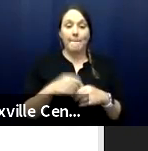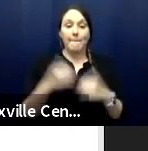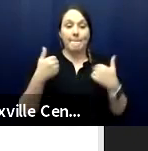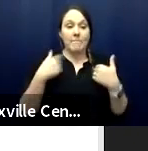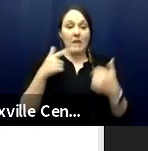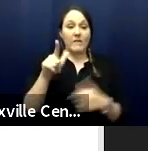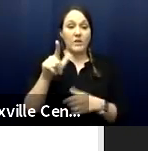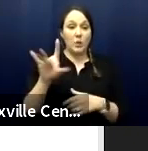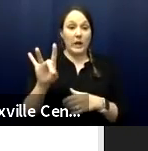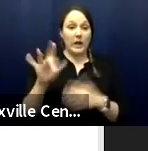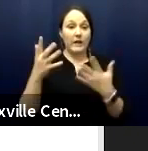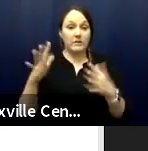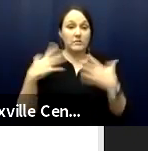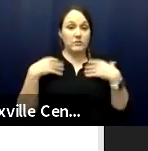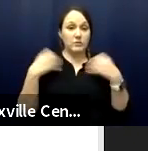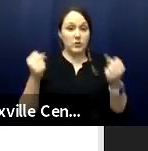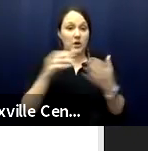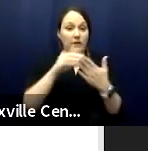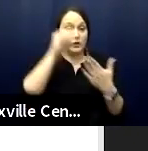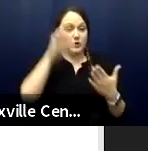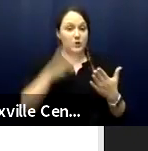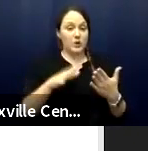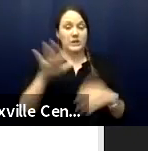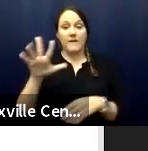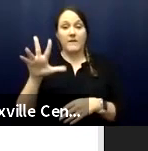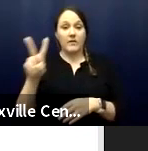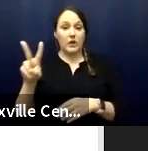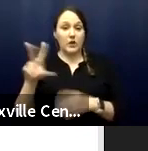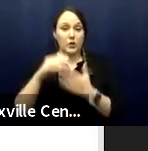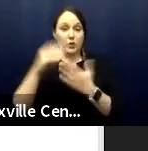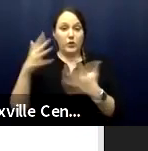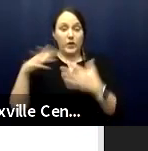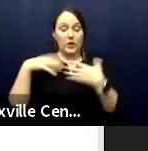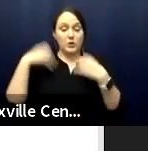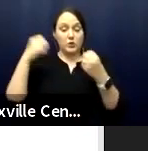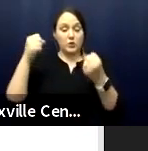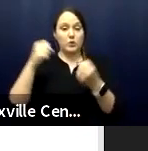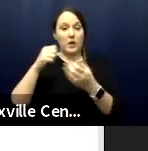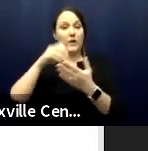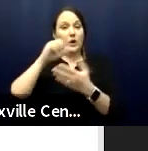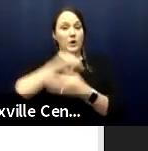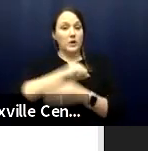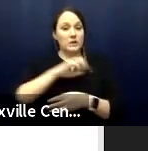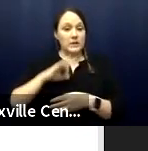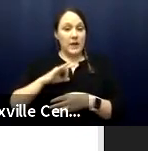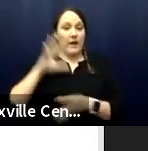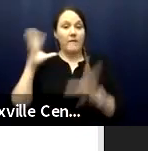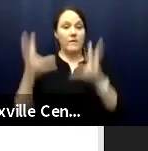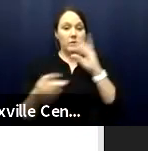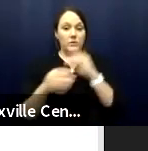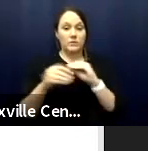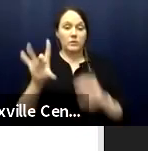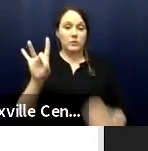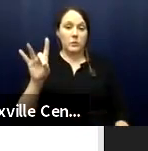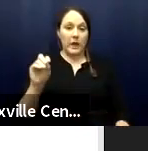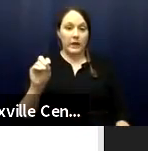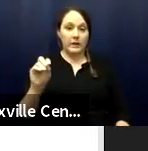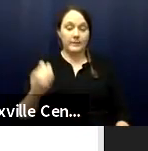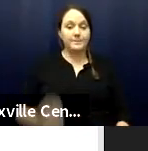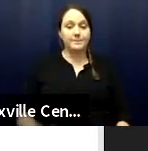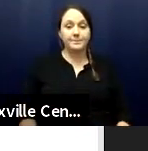28 recovered students and 52 recovered staff, which makes a total of 80.